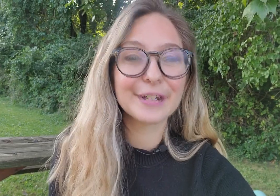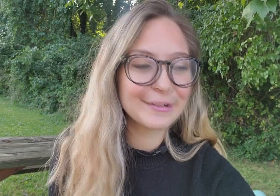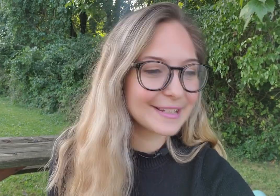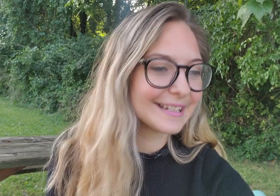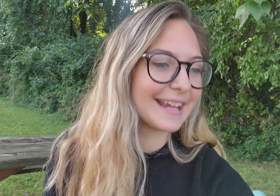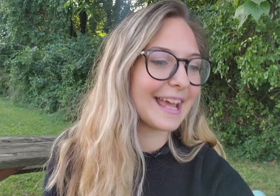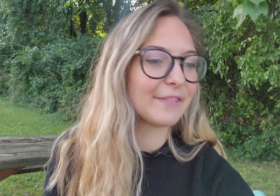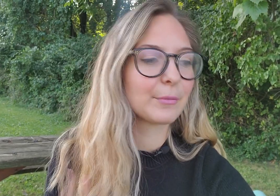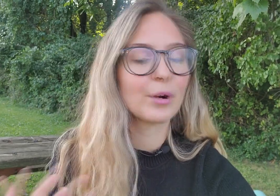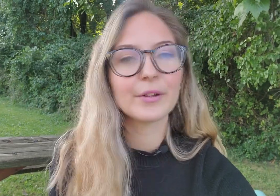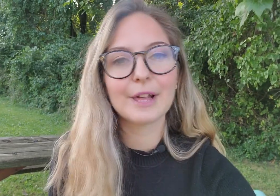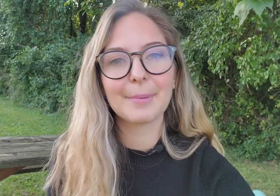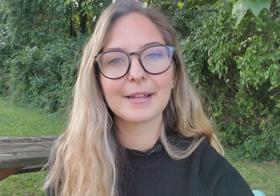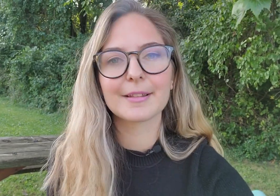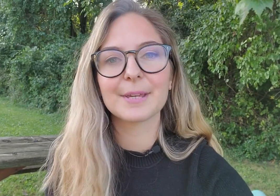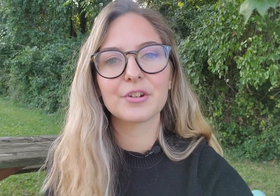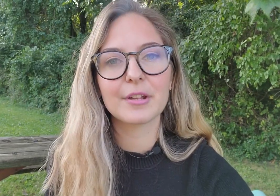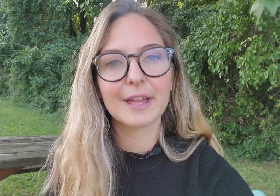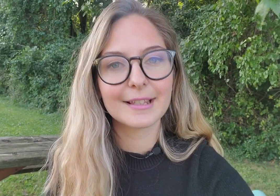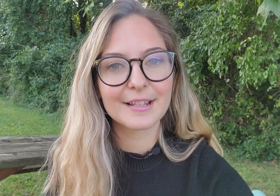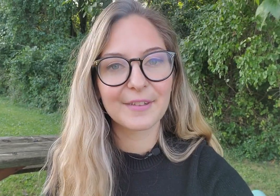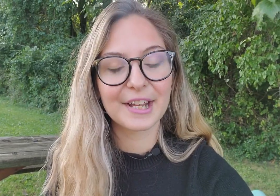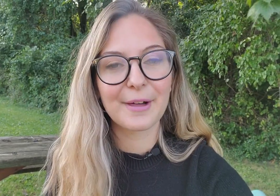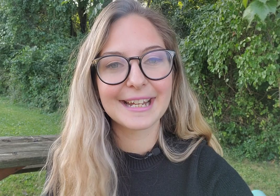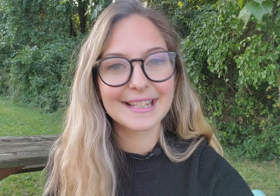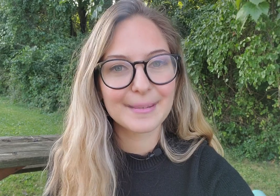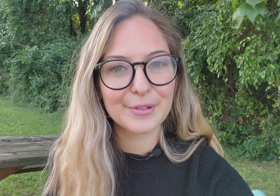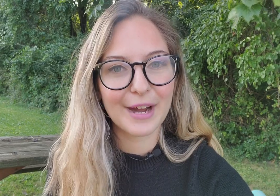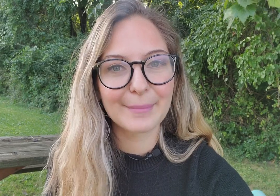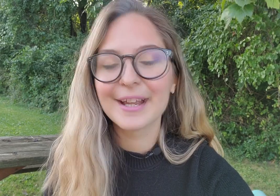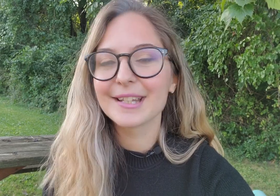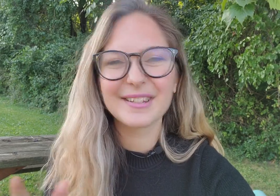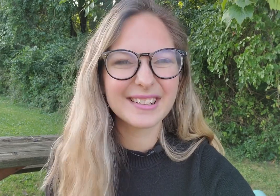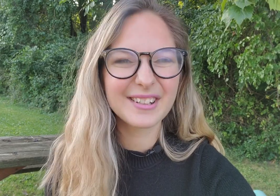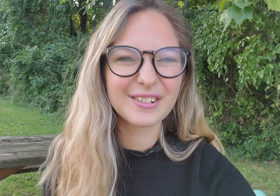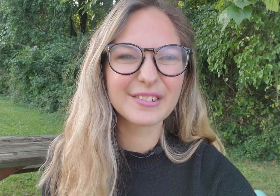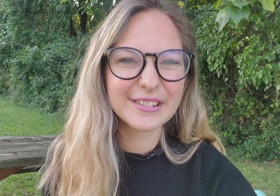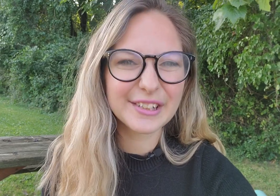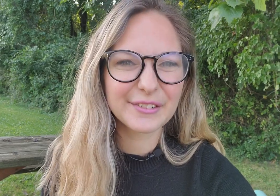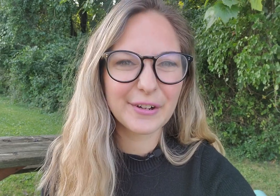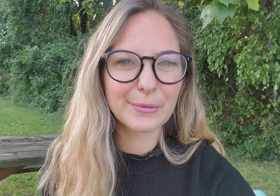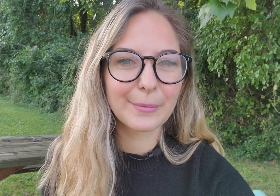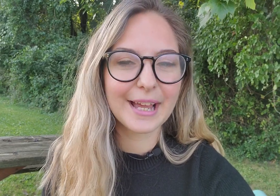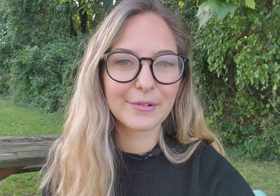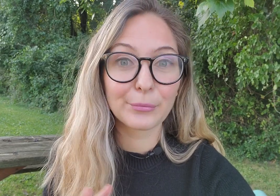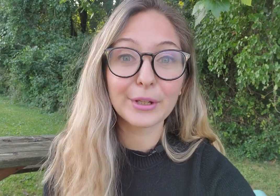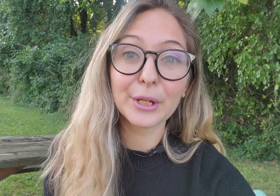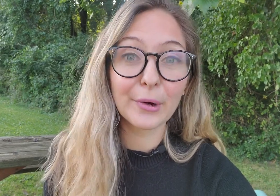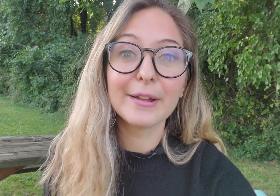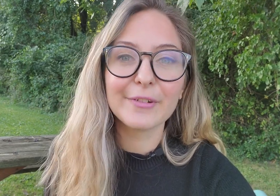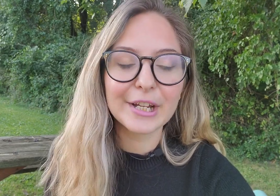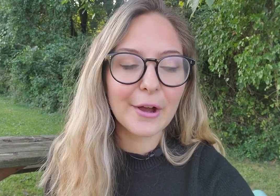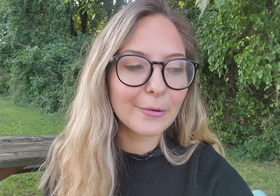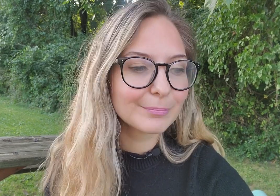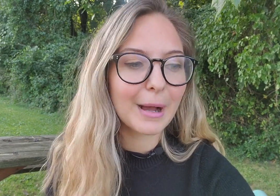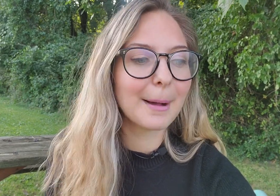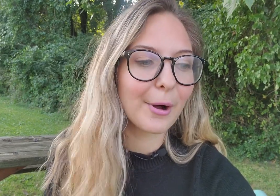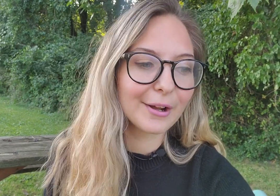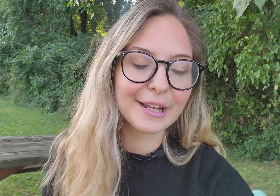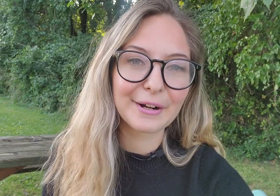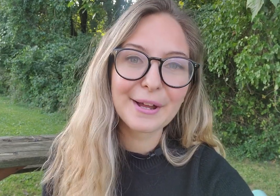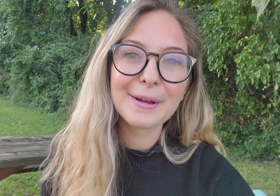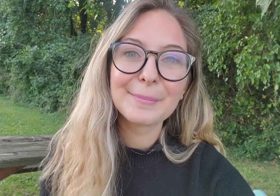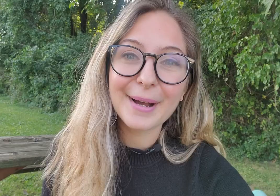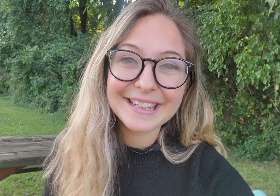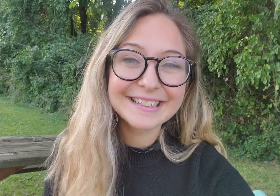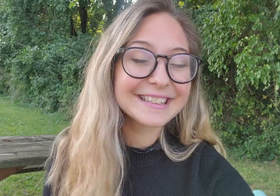have for you today. For more of your top headlines, make sure you like this video and hit subscribe so you get a little alert to your phone when we have a really great video pop on